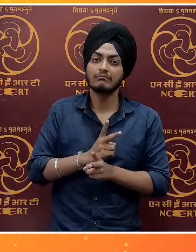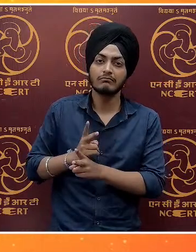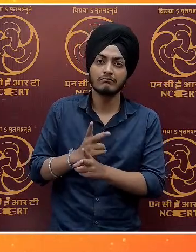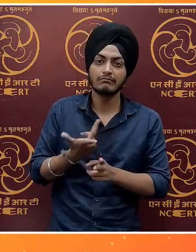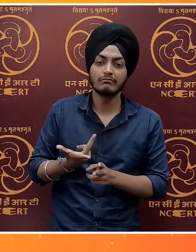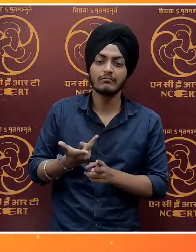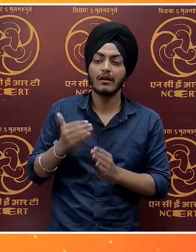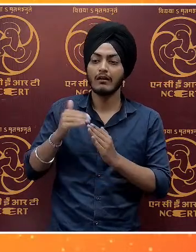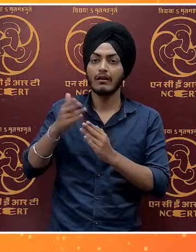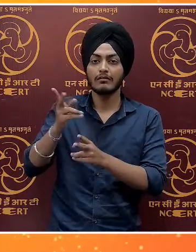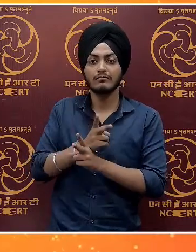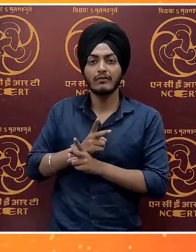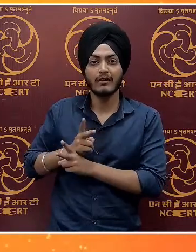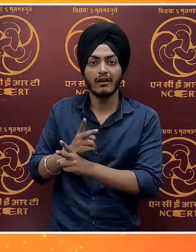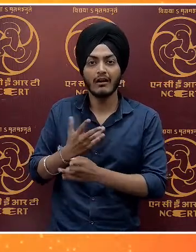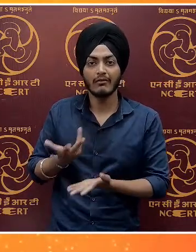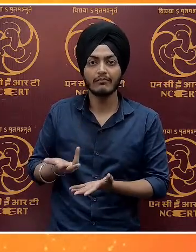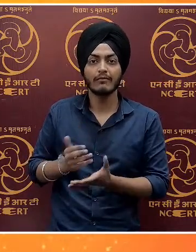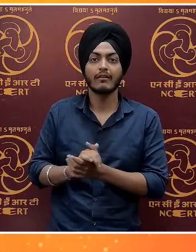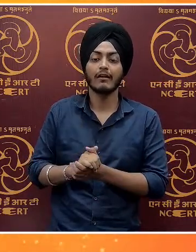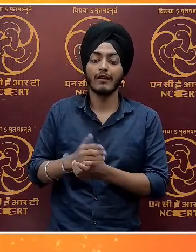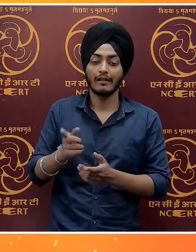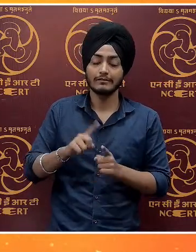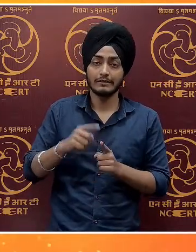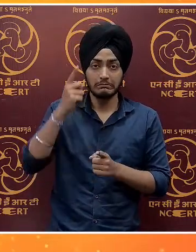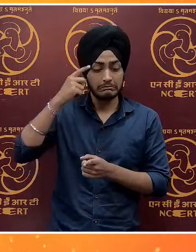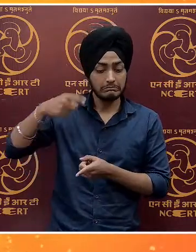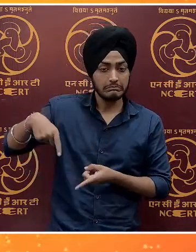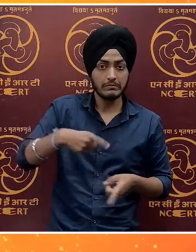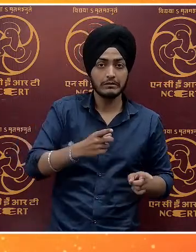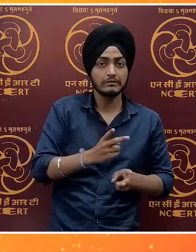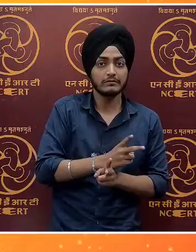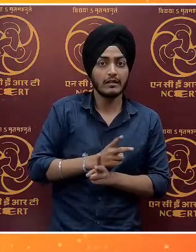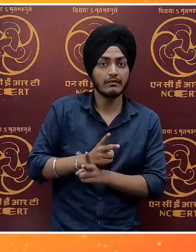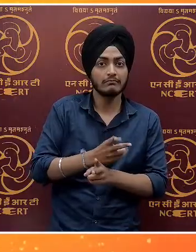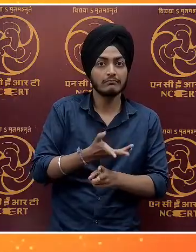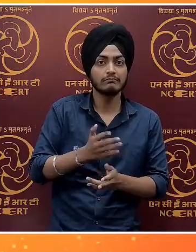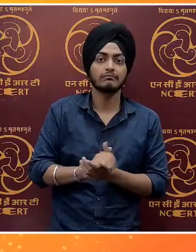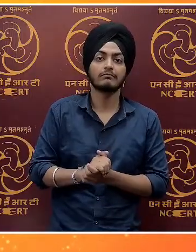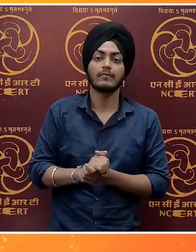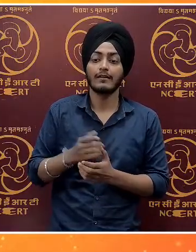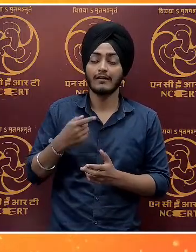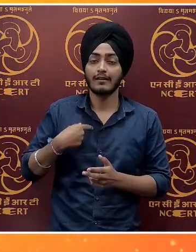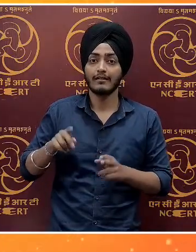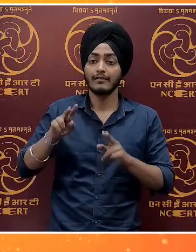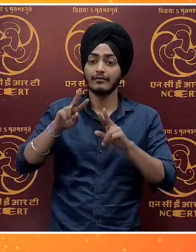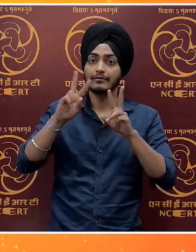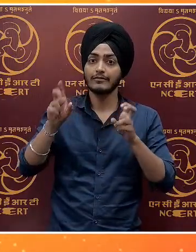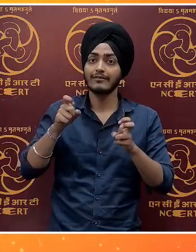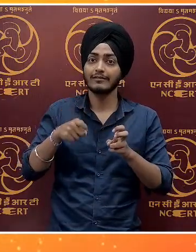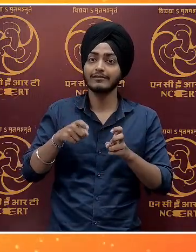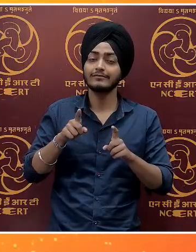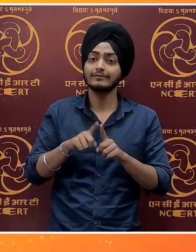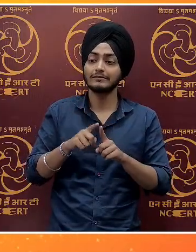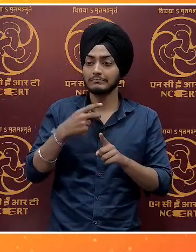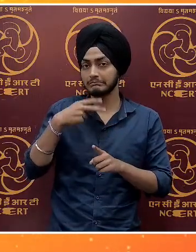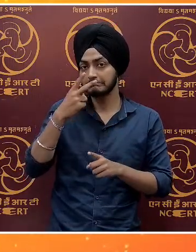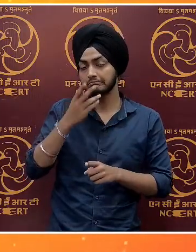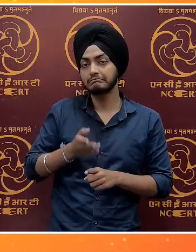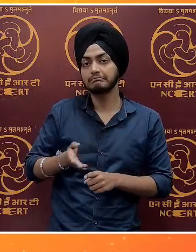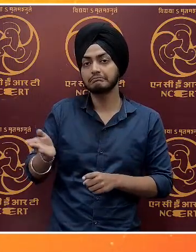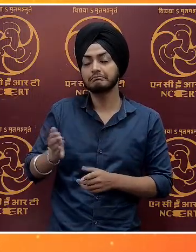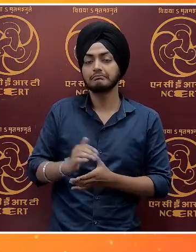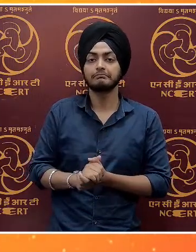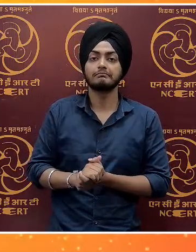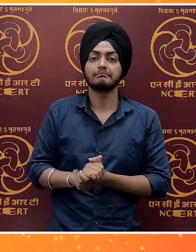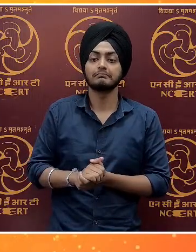at home, safety at road. Let's explore what the chapter is holding for us ahead. That's